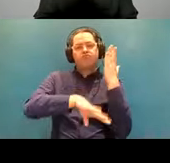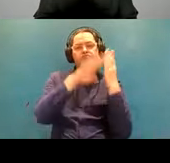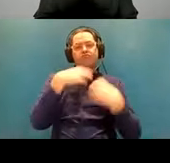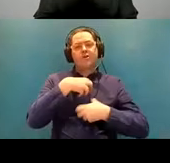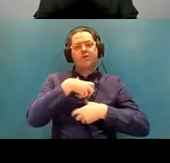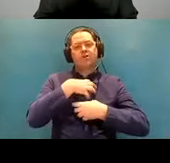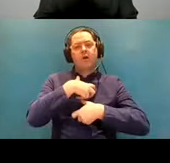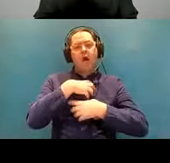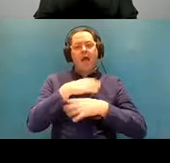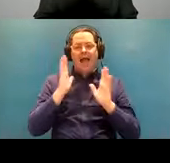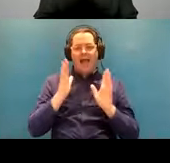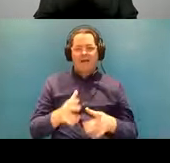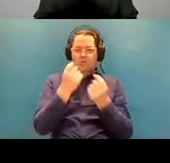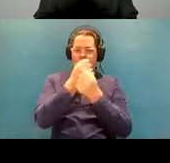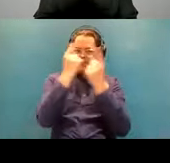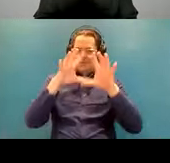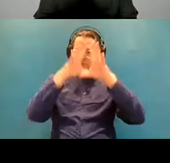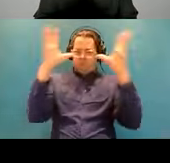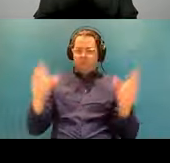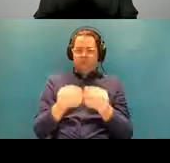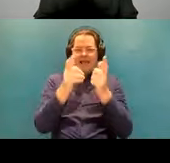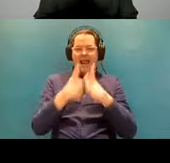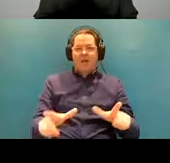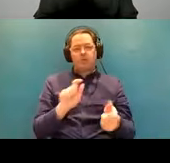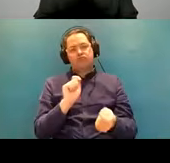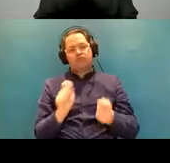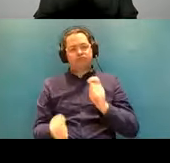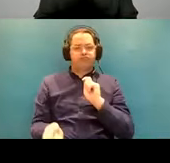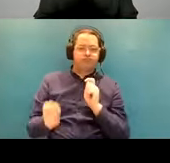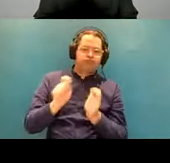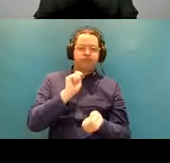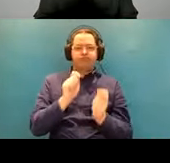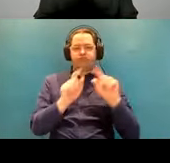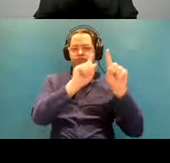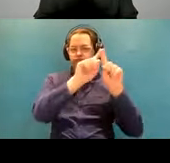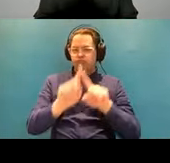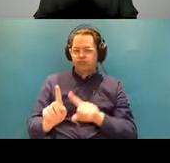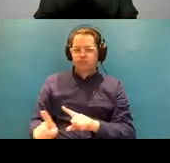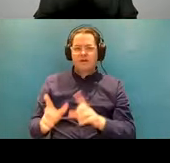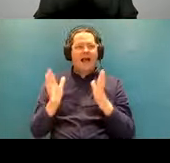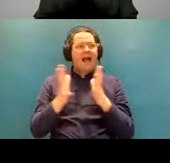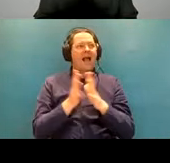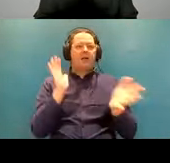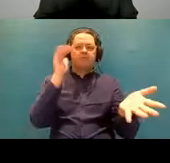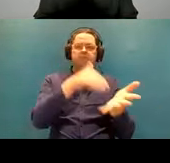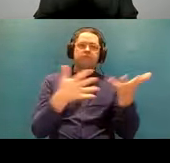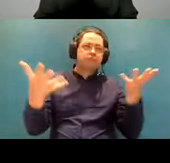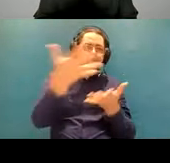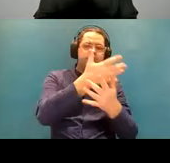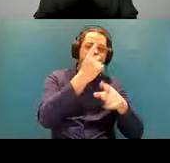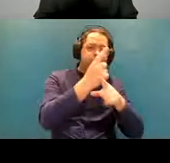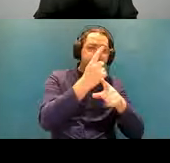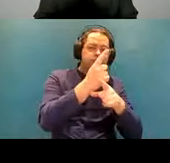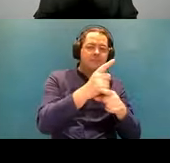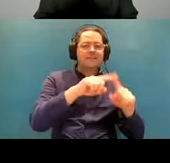understand a language system perspective still, and to talk that and to look at that in terms of looking at macro spaces, as well